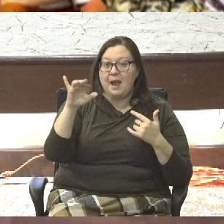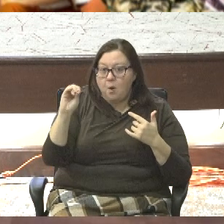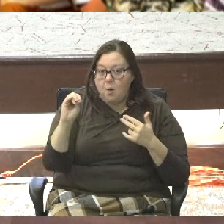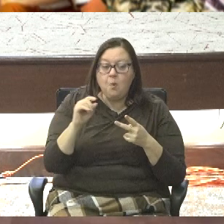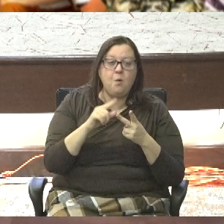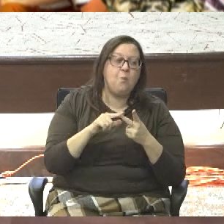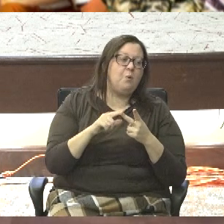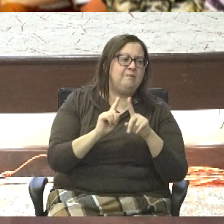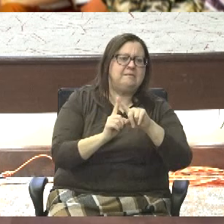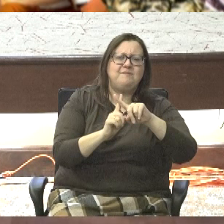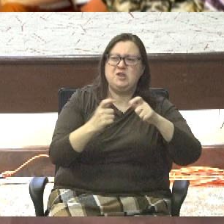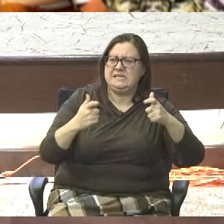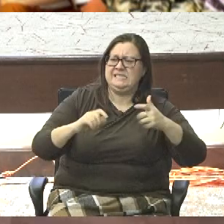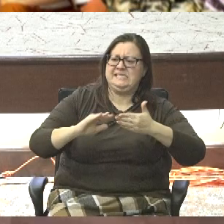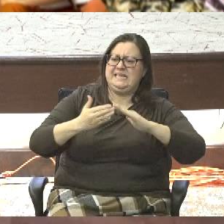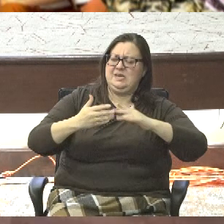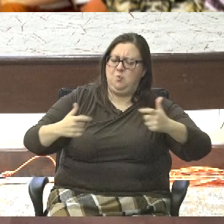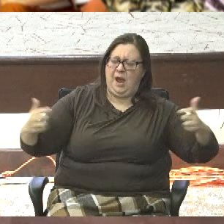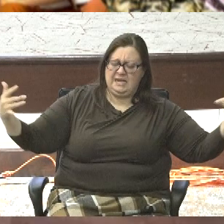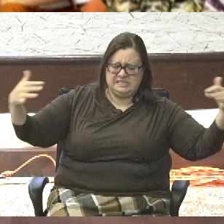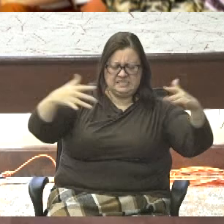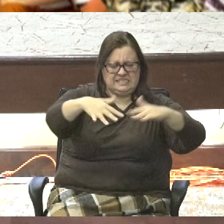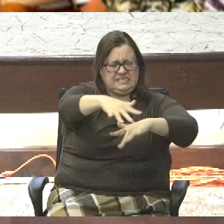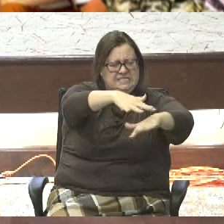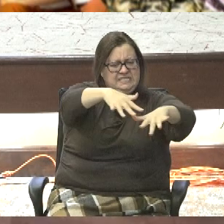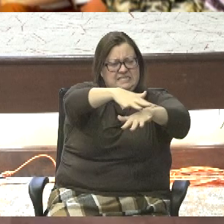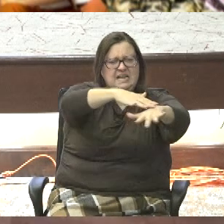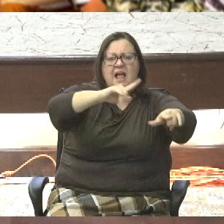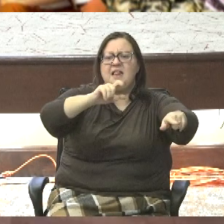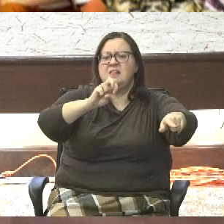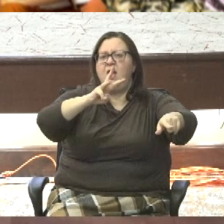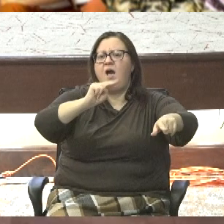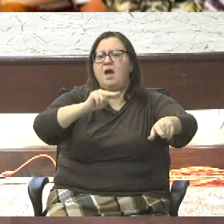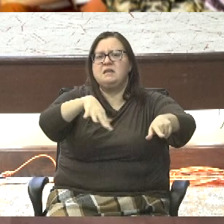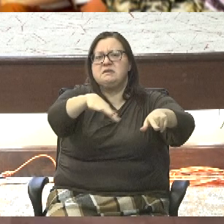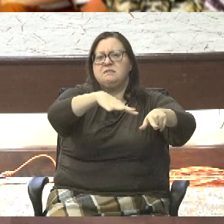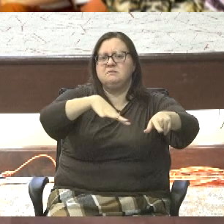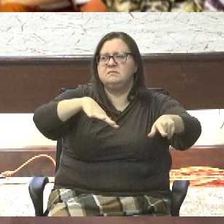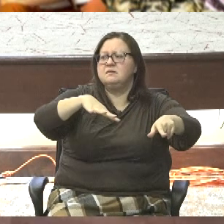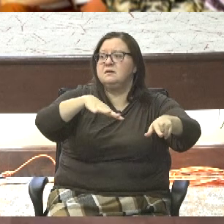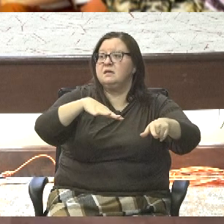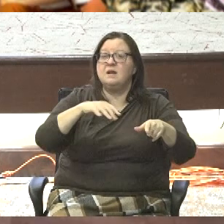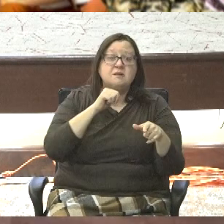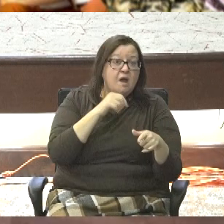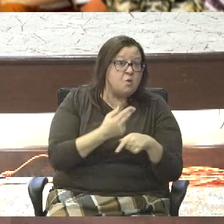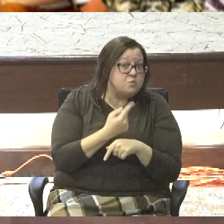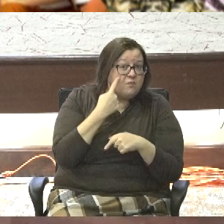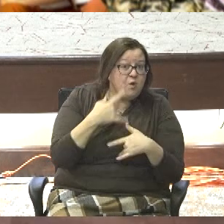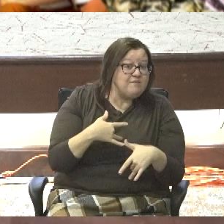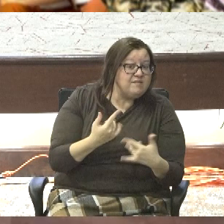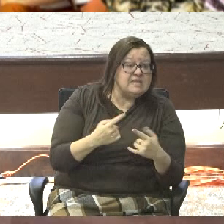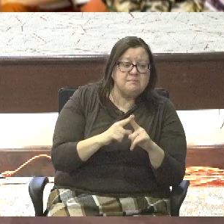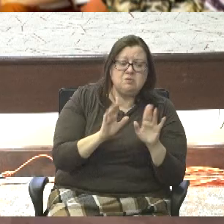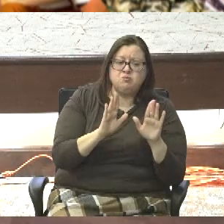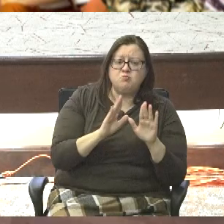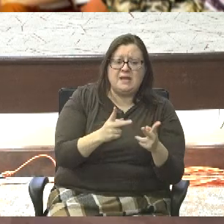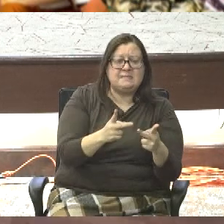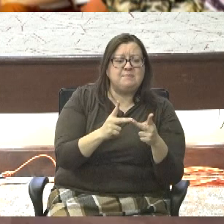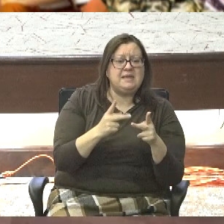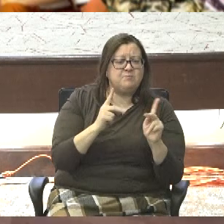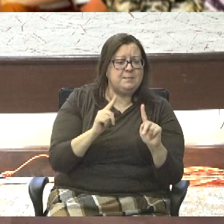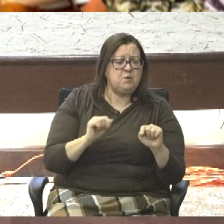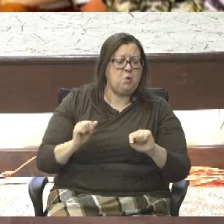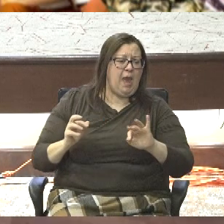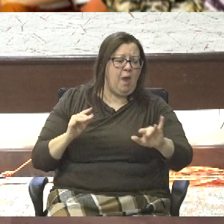really things citywide. We've got a great lawn area that when not used for events, it's just a great space for people to